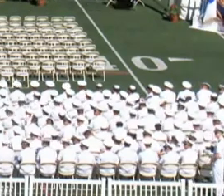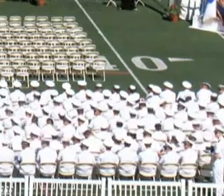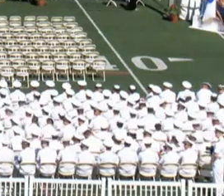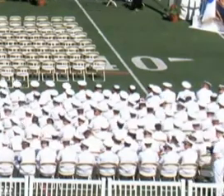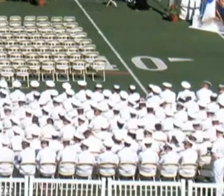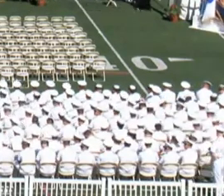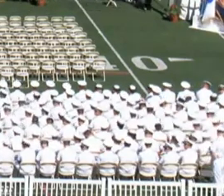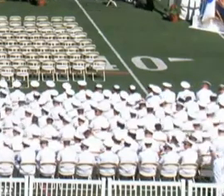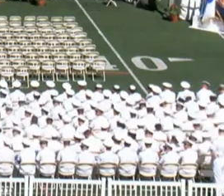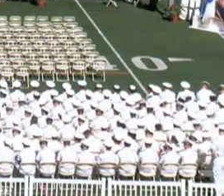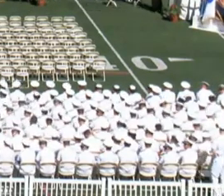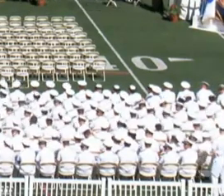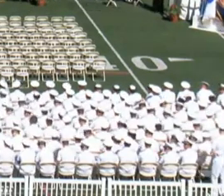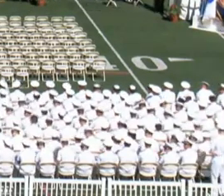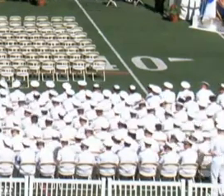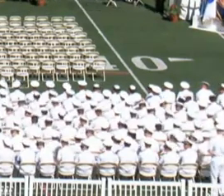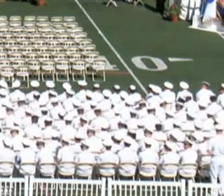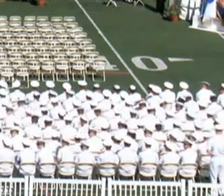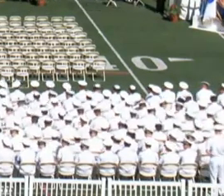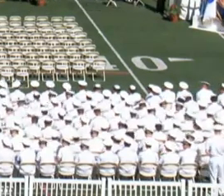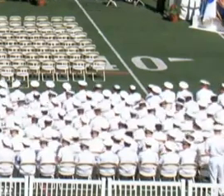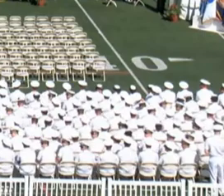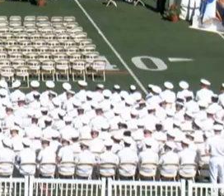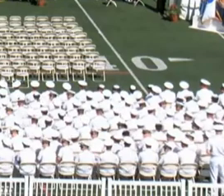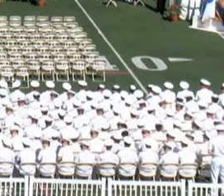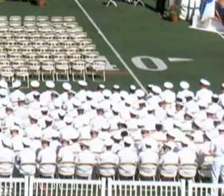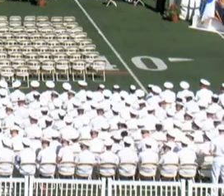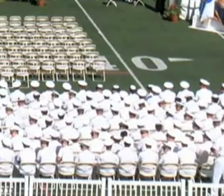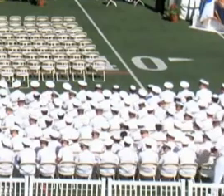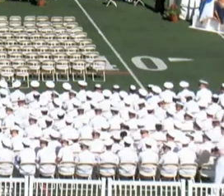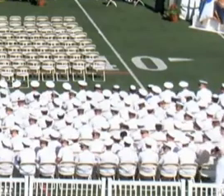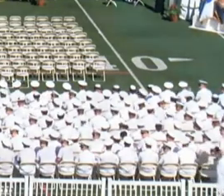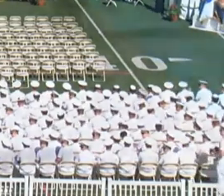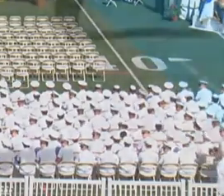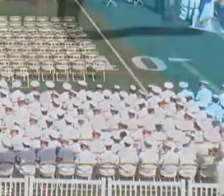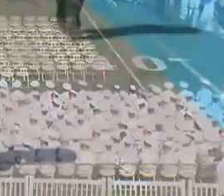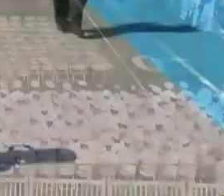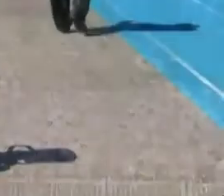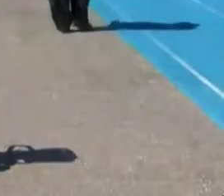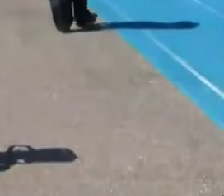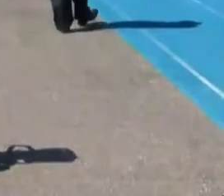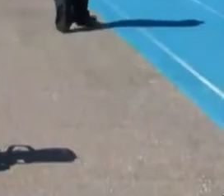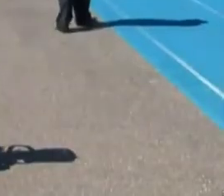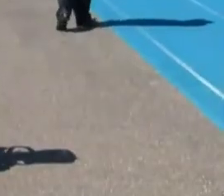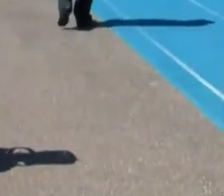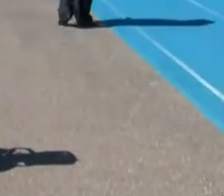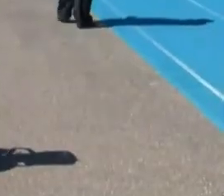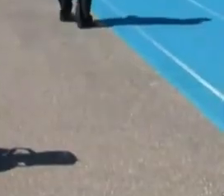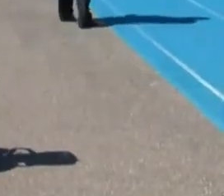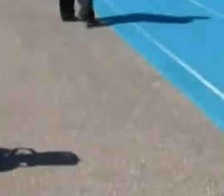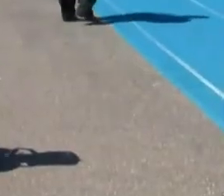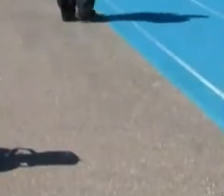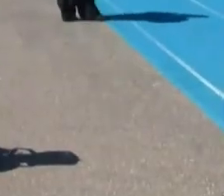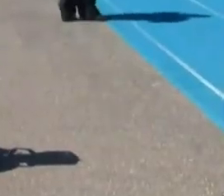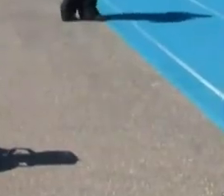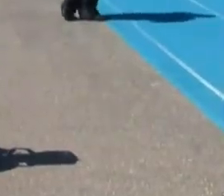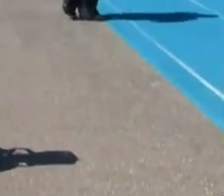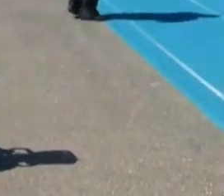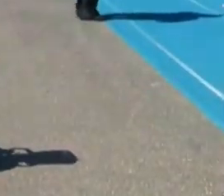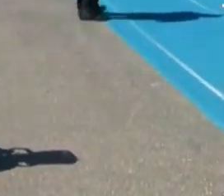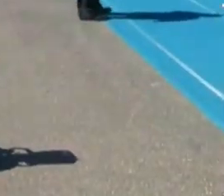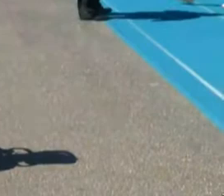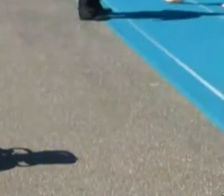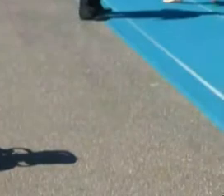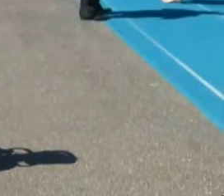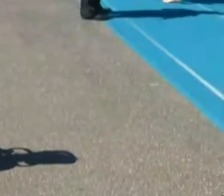as part of the color guard. The Academy's battle standard proudly commemorates and perpetuates the memory of the cadet midshipmen who gave the last full measure of devotion in World